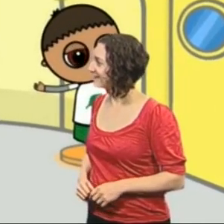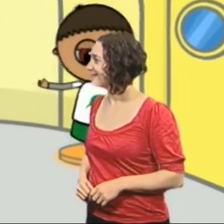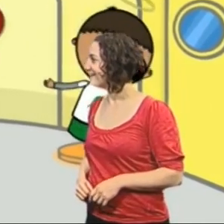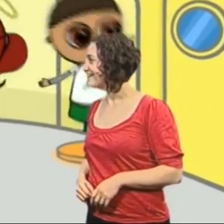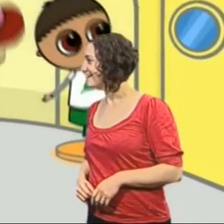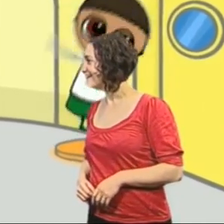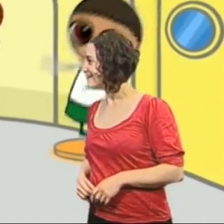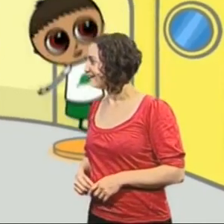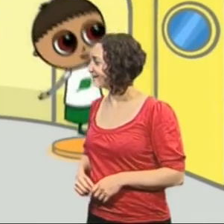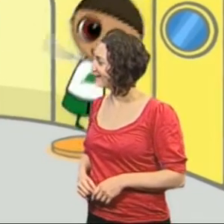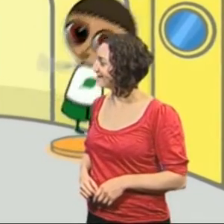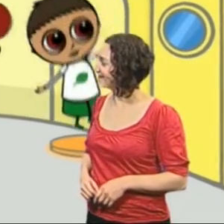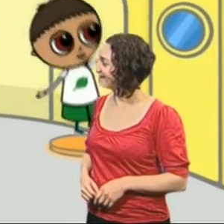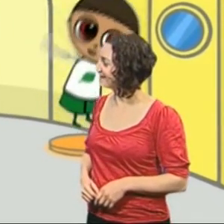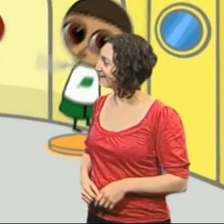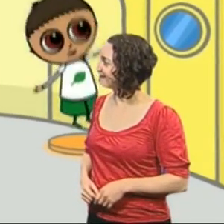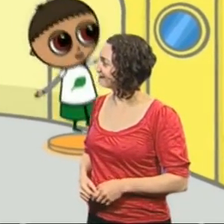It's...